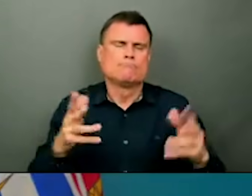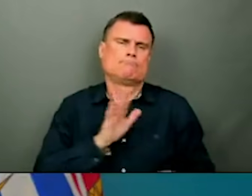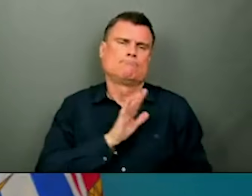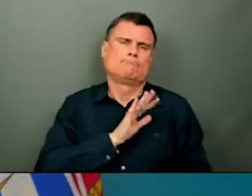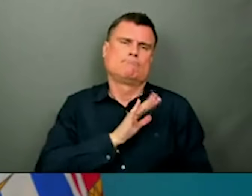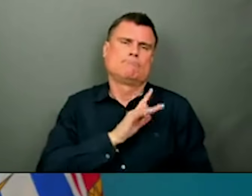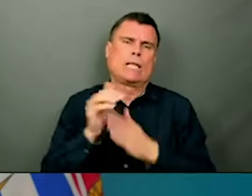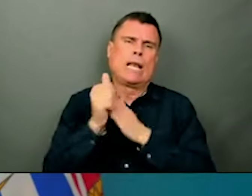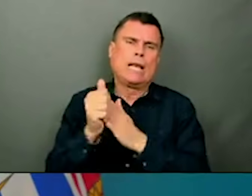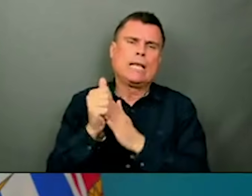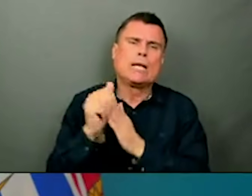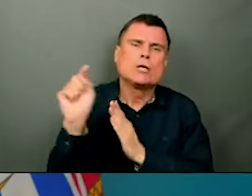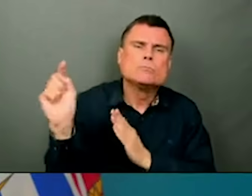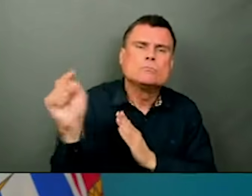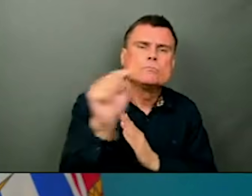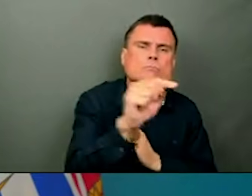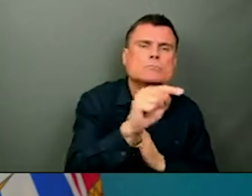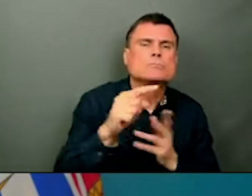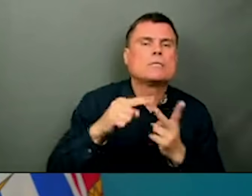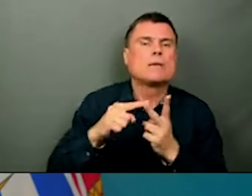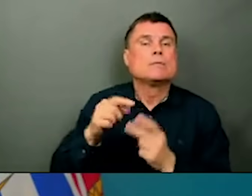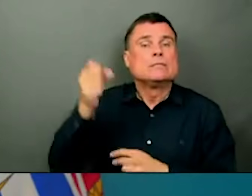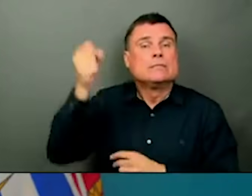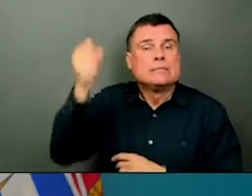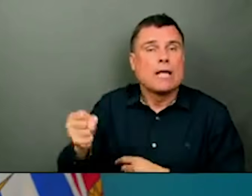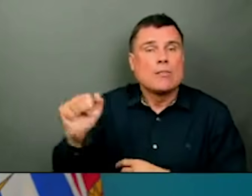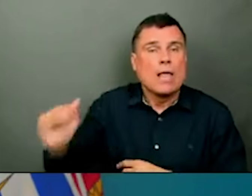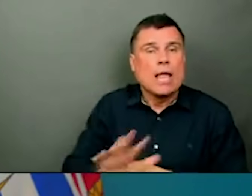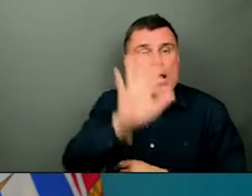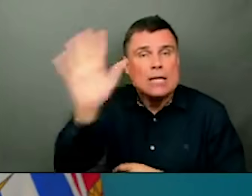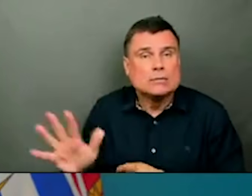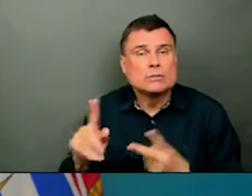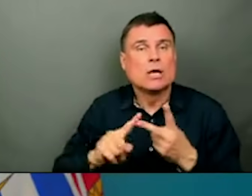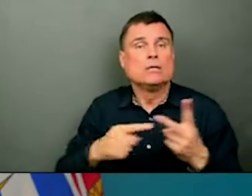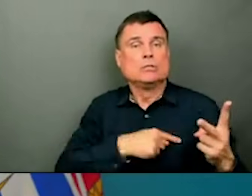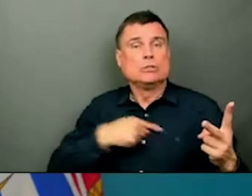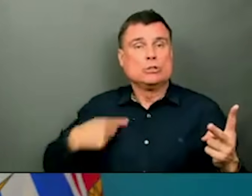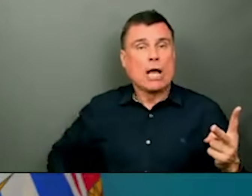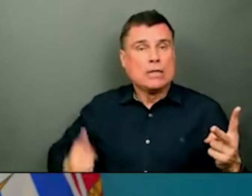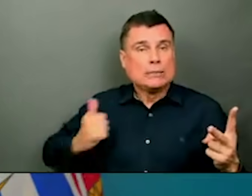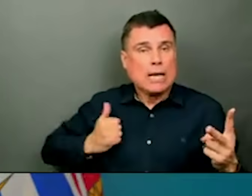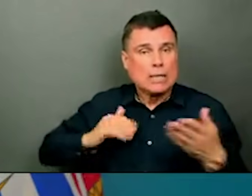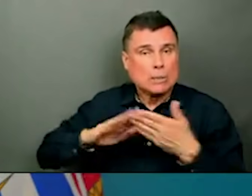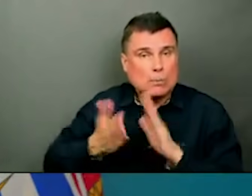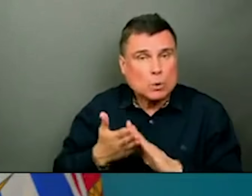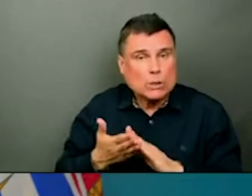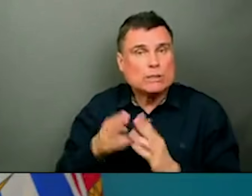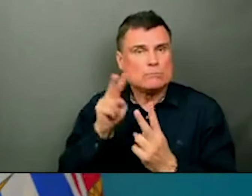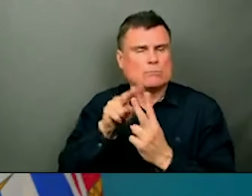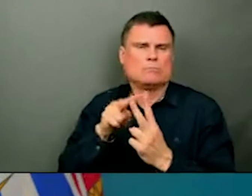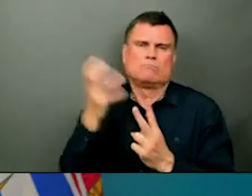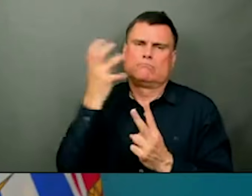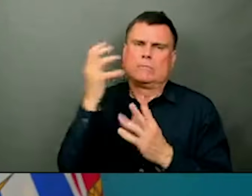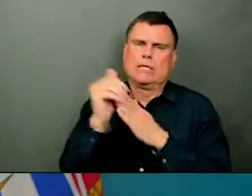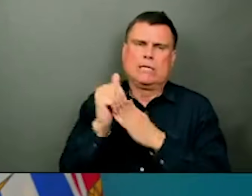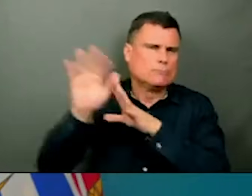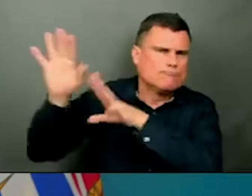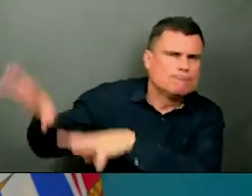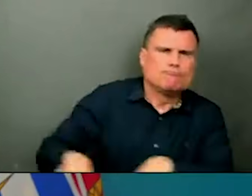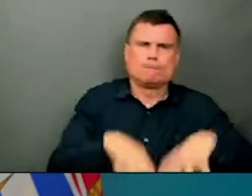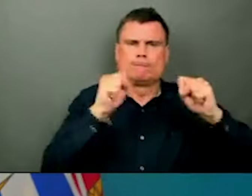community, very significant leadership in the Chinese-Canadian community, but other communities as well that have stepped up and delivered those messages